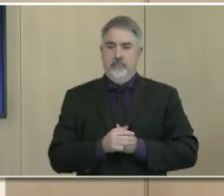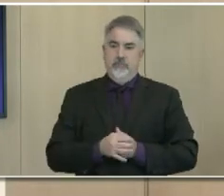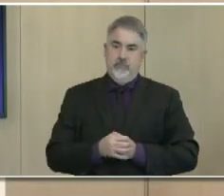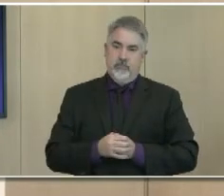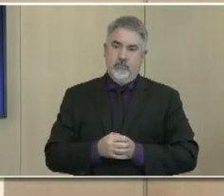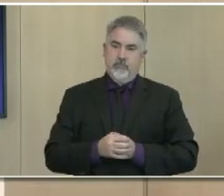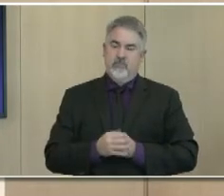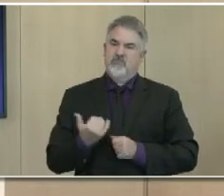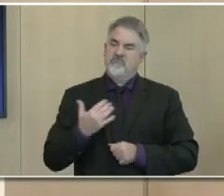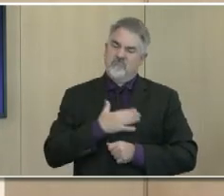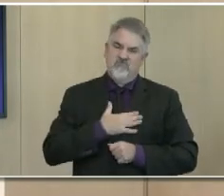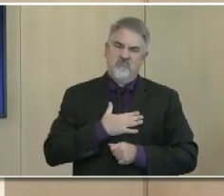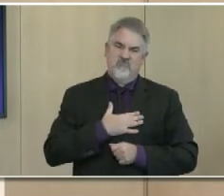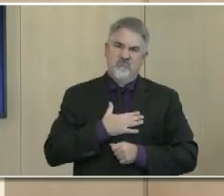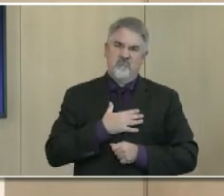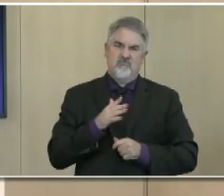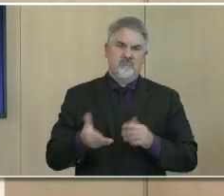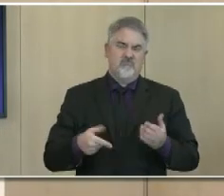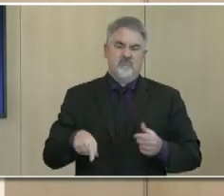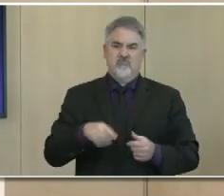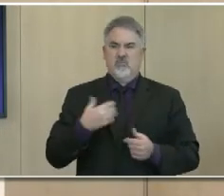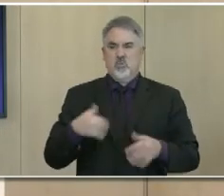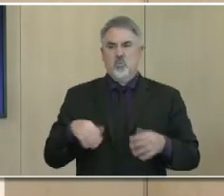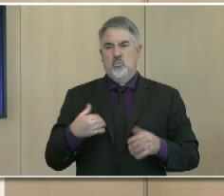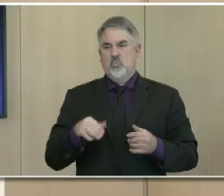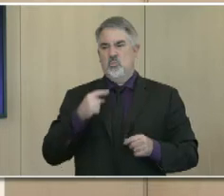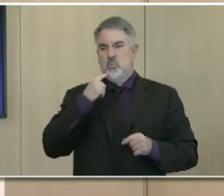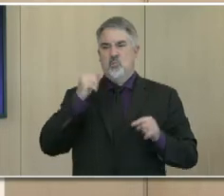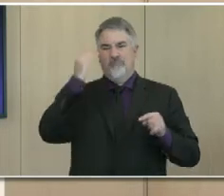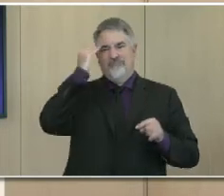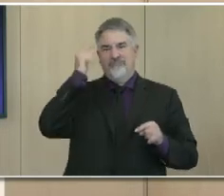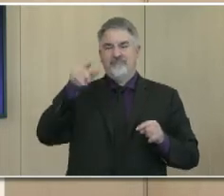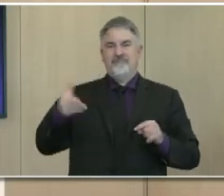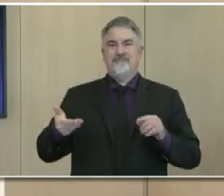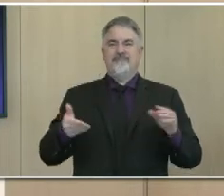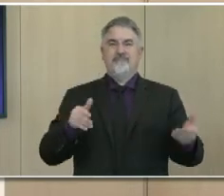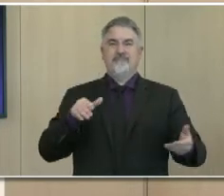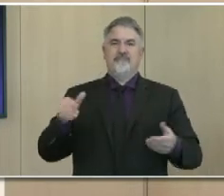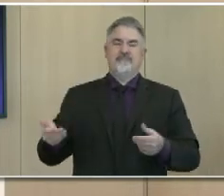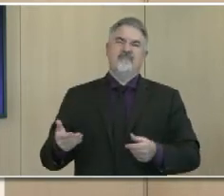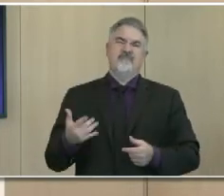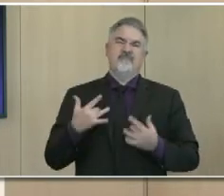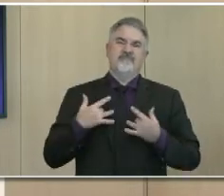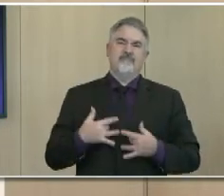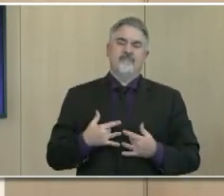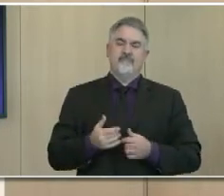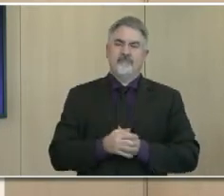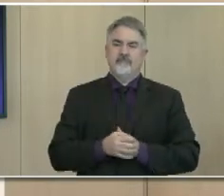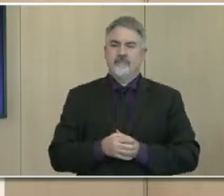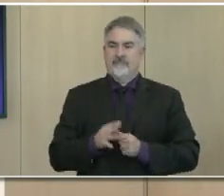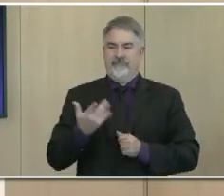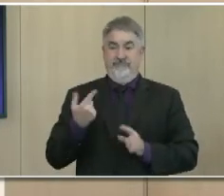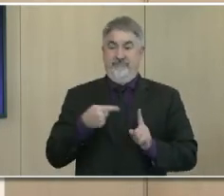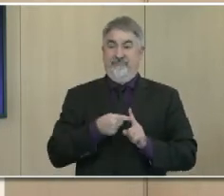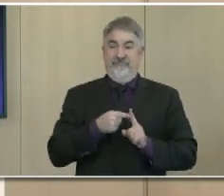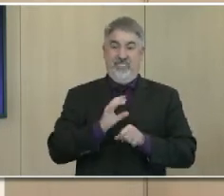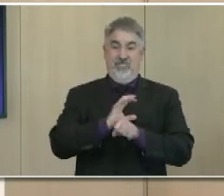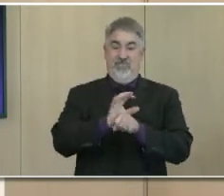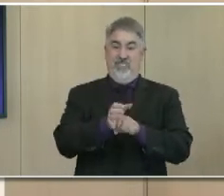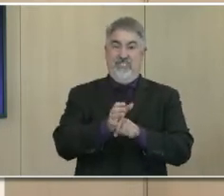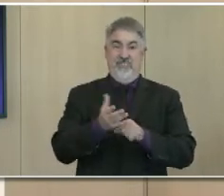go out to the families and friends of those individuals that have been lost due to COVID-19